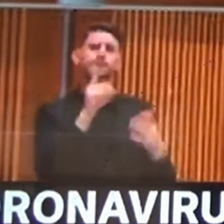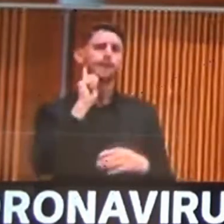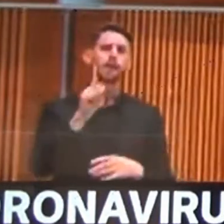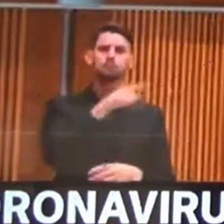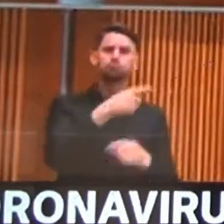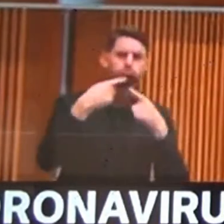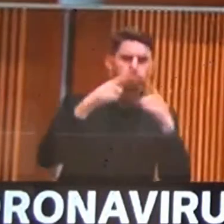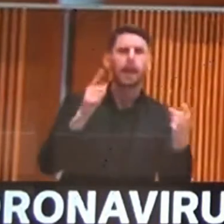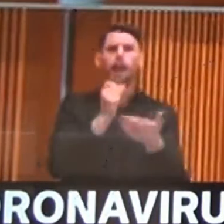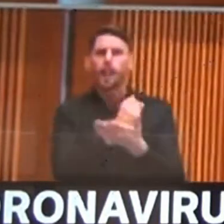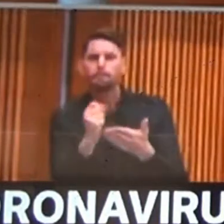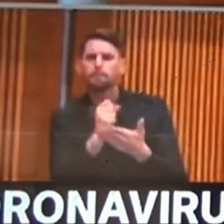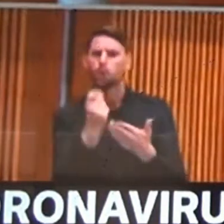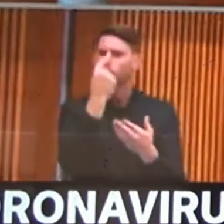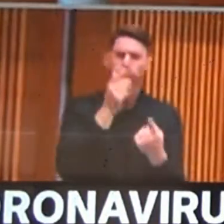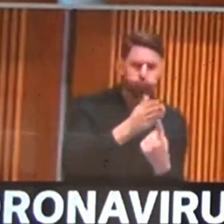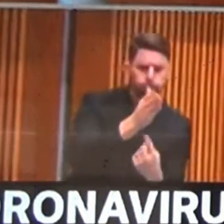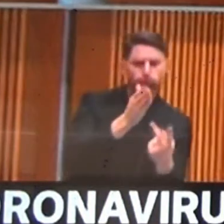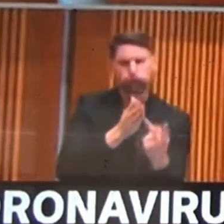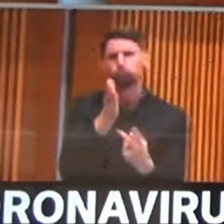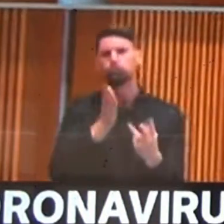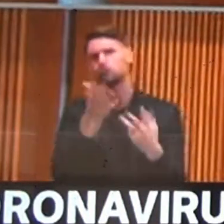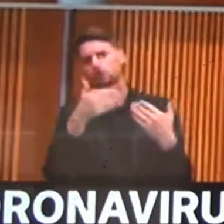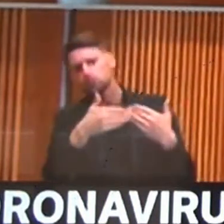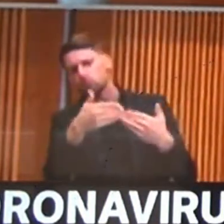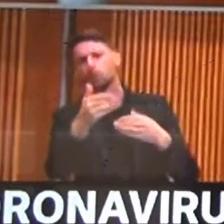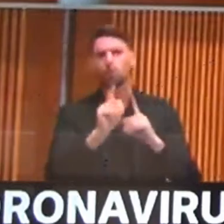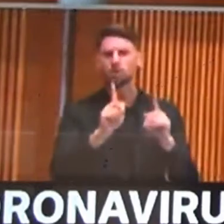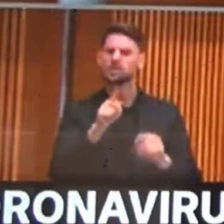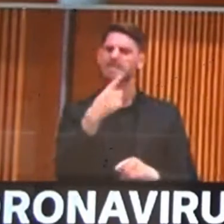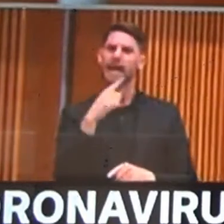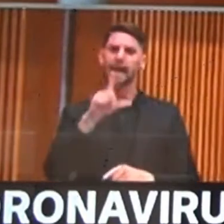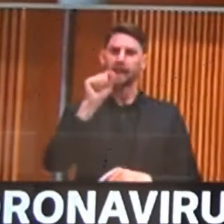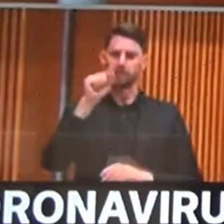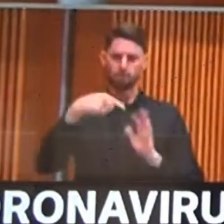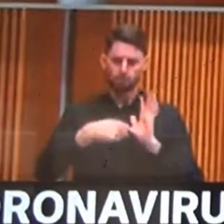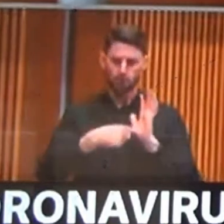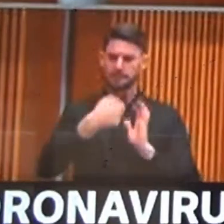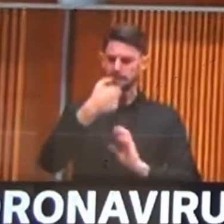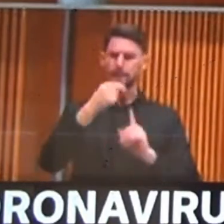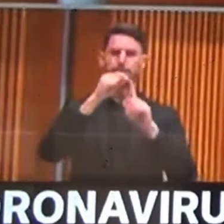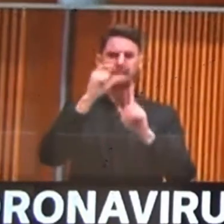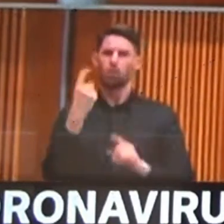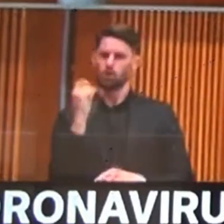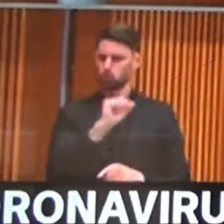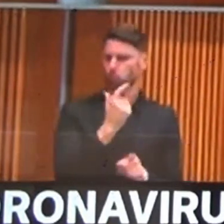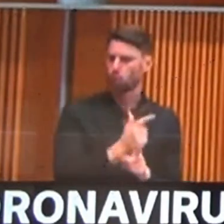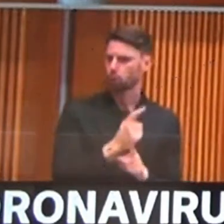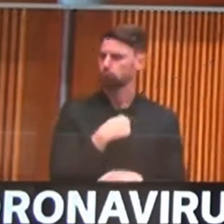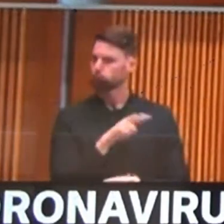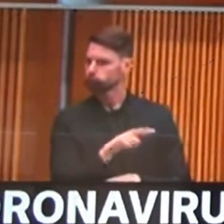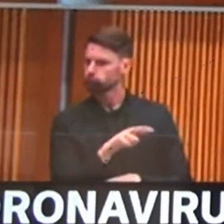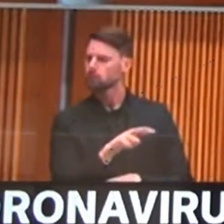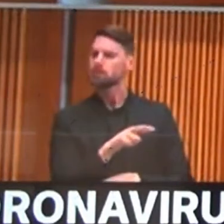it's all theoretical, but scenario 4 was an infection rate of 11.6%. Now, as you say, we're tracking